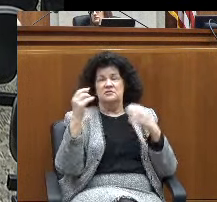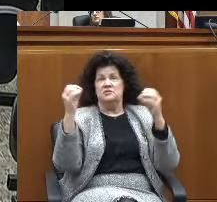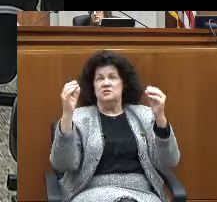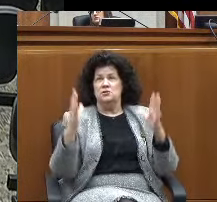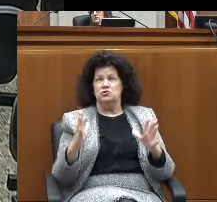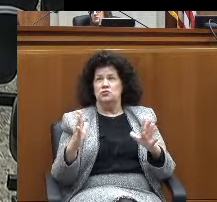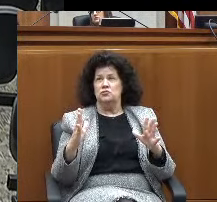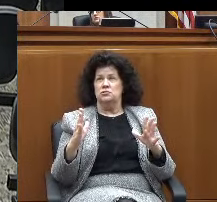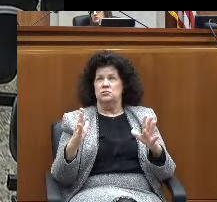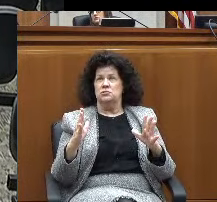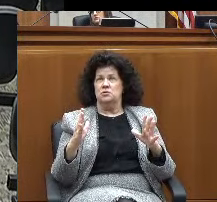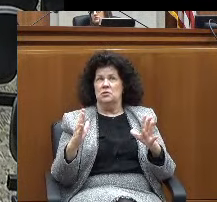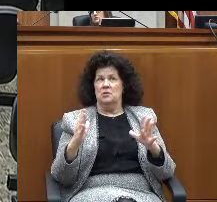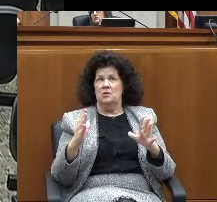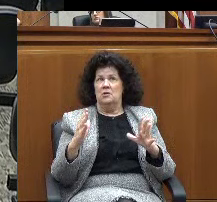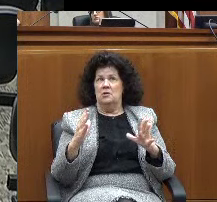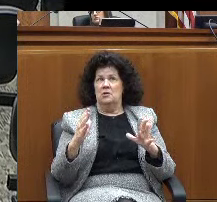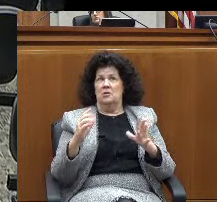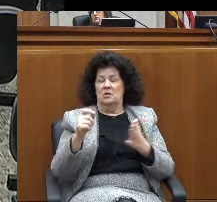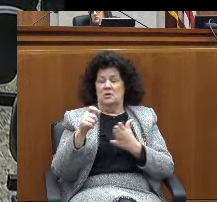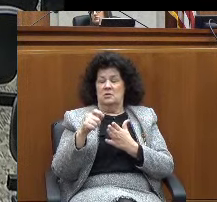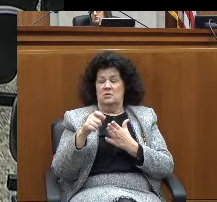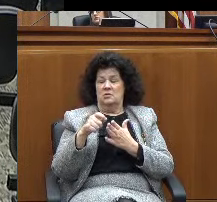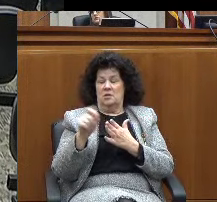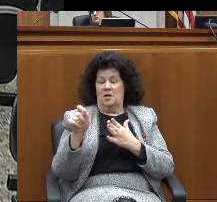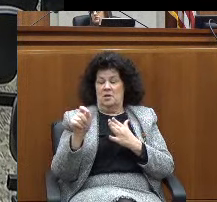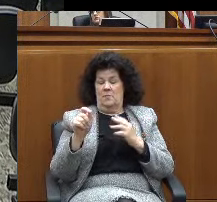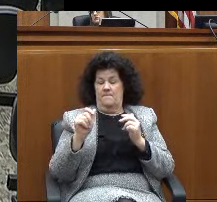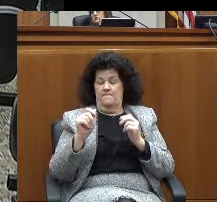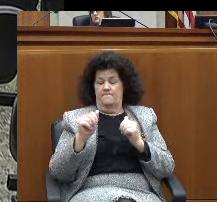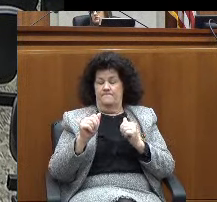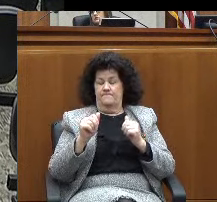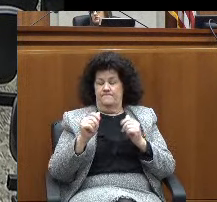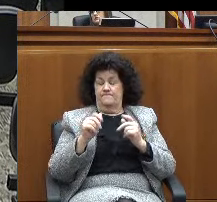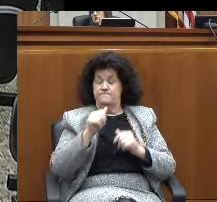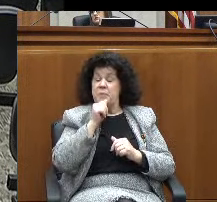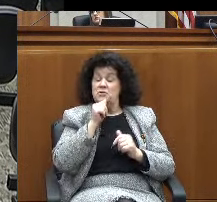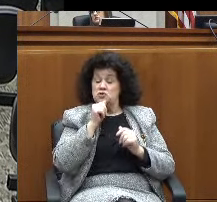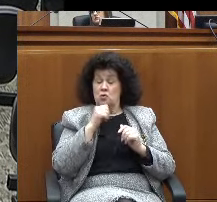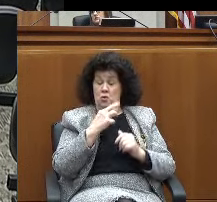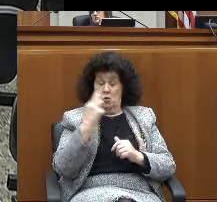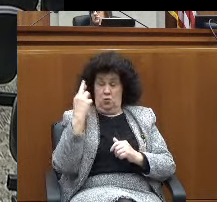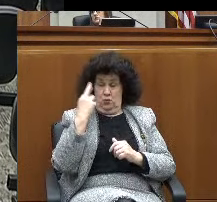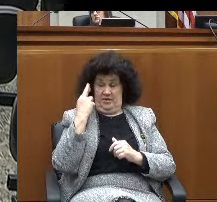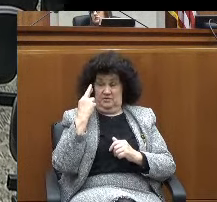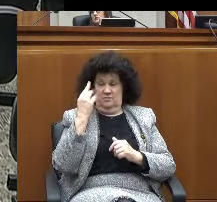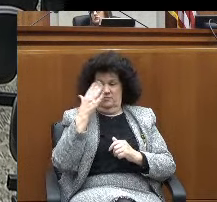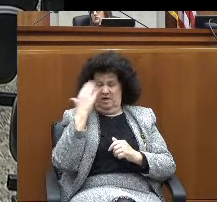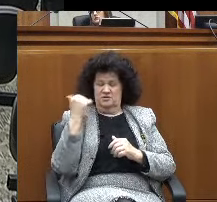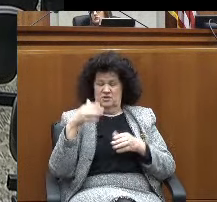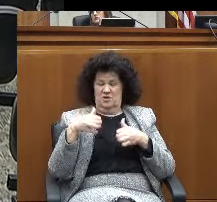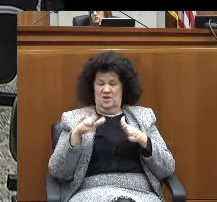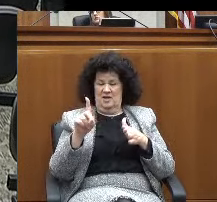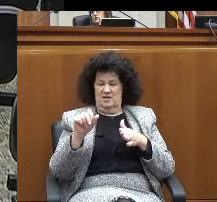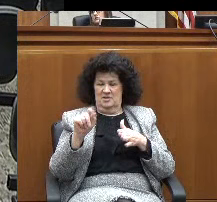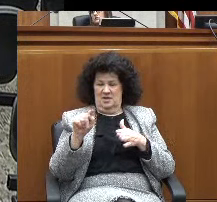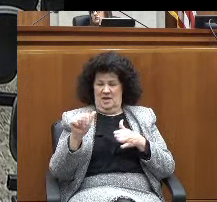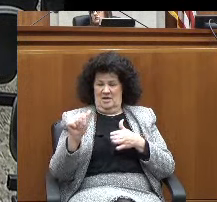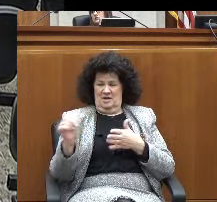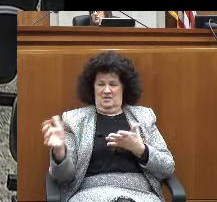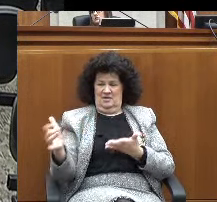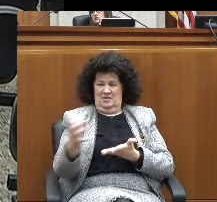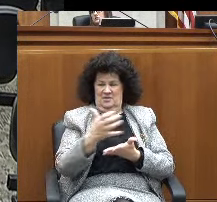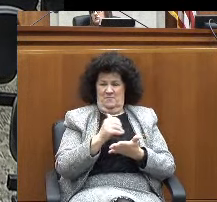teachers click personal reasons is because of the way that the data is being collected. It's being collected by their